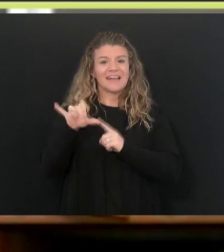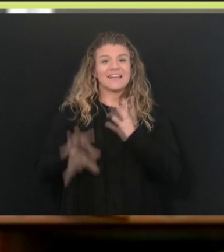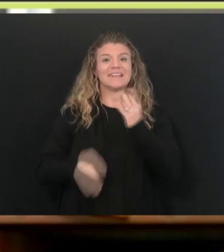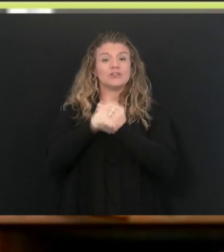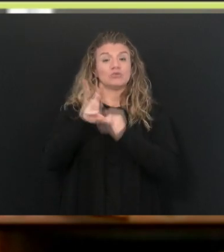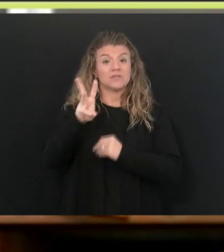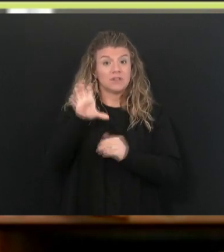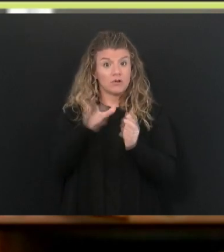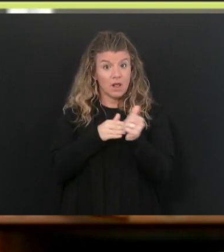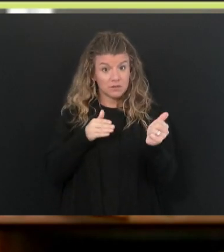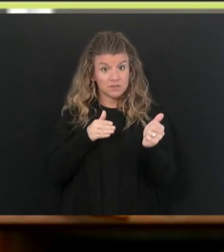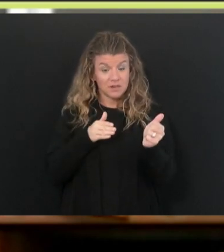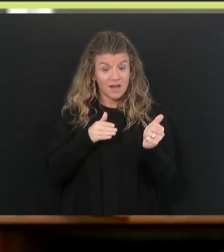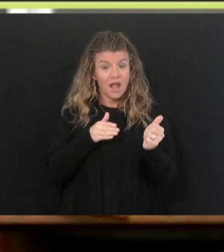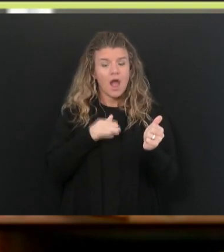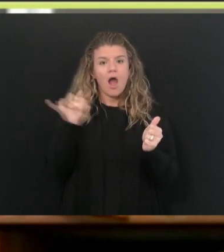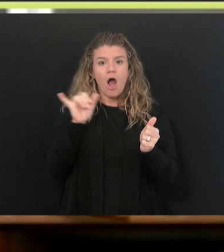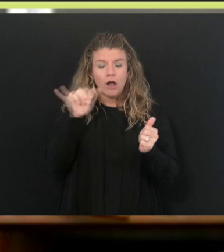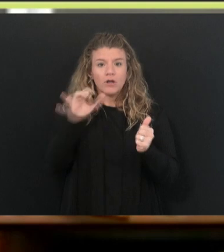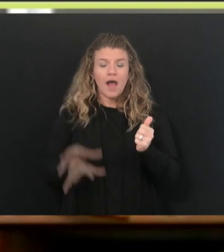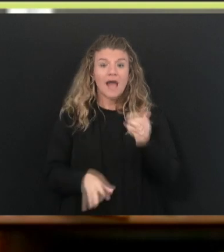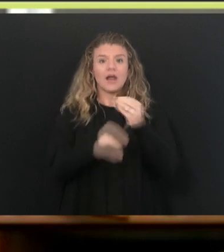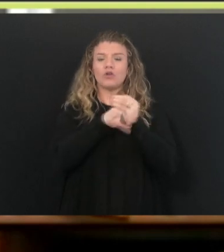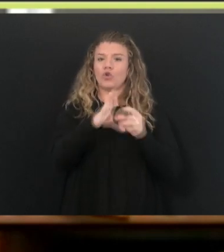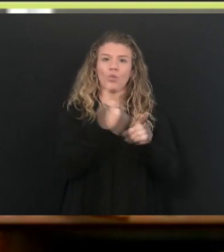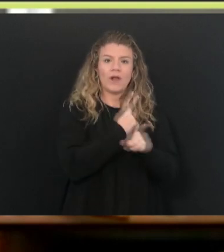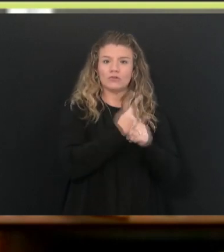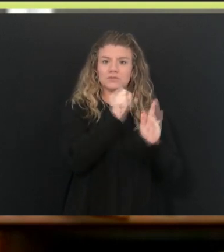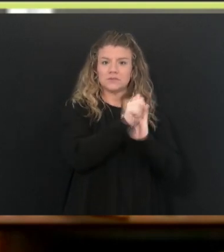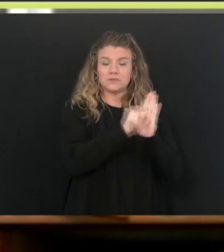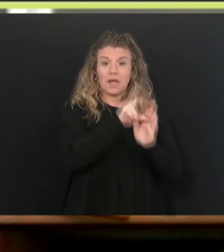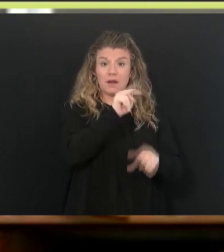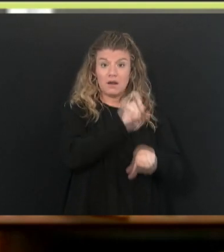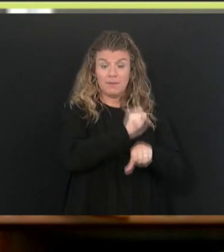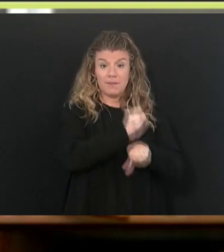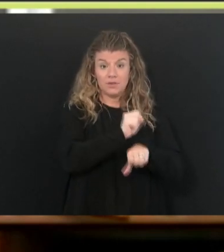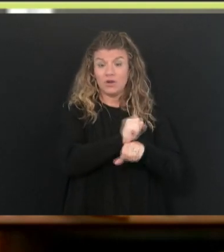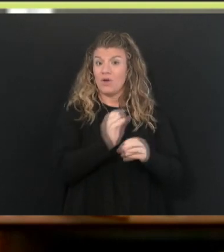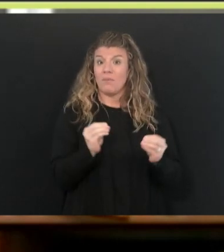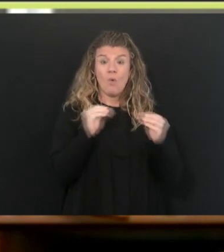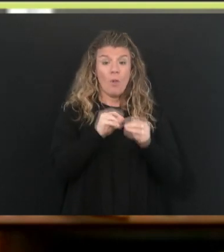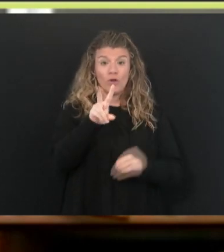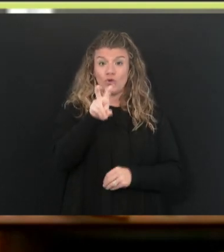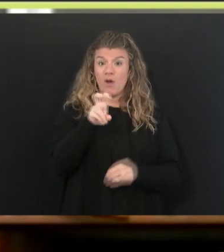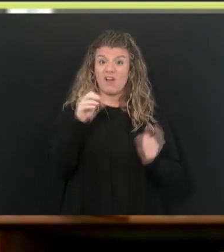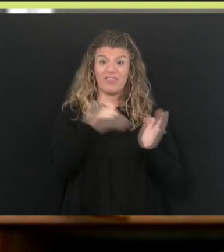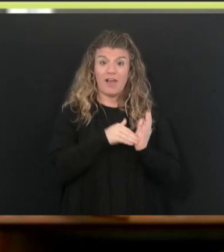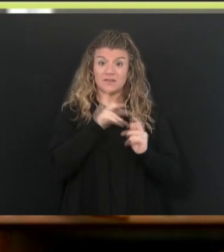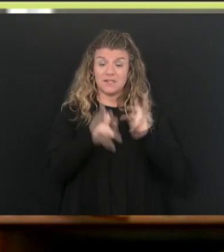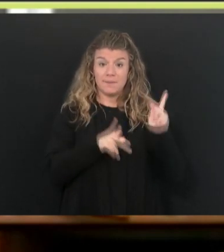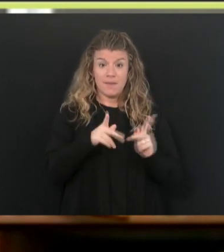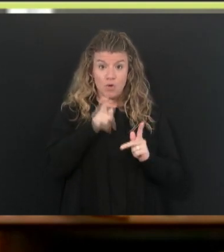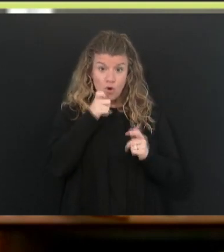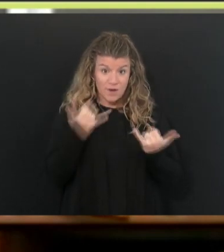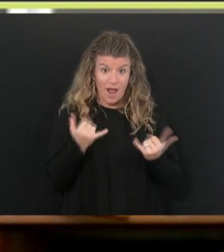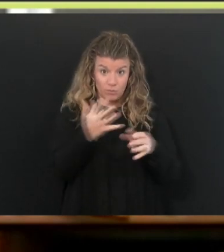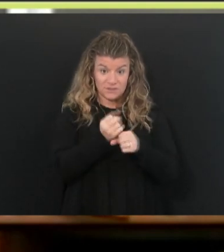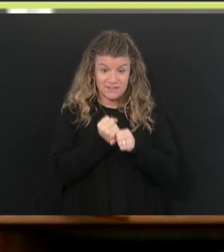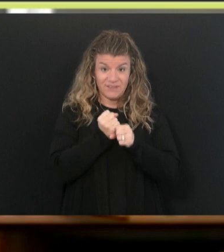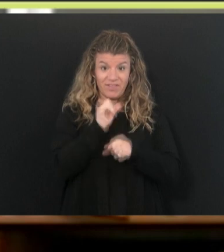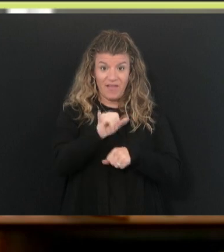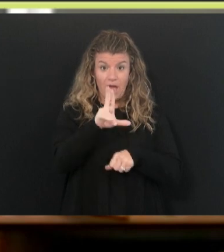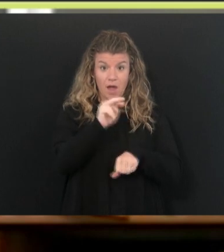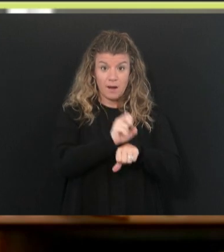$600, in addition to regular state unemployment to more than 200,000 eligible individuals in West Virginia. I can